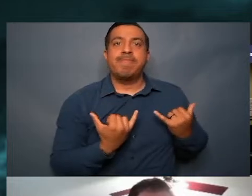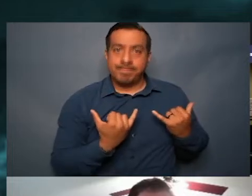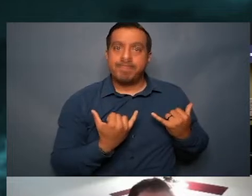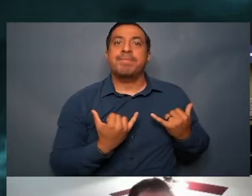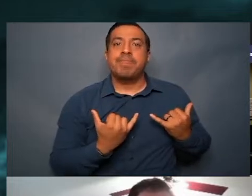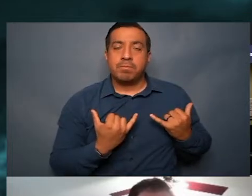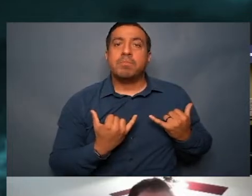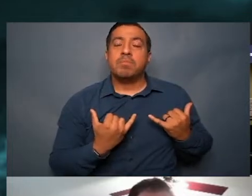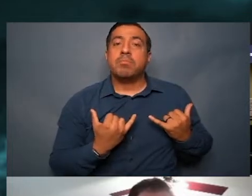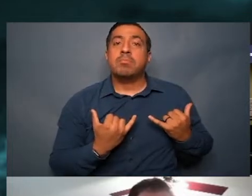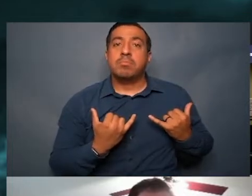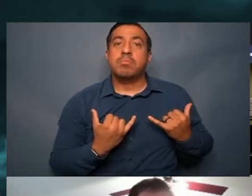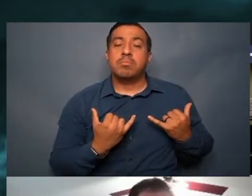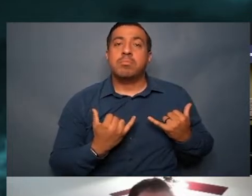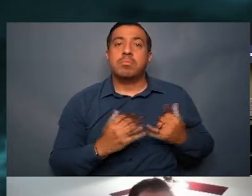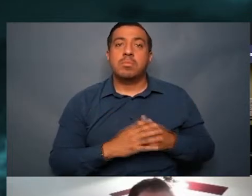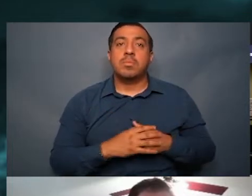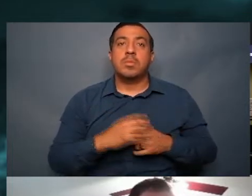the state